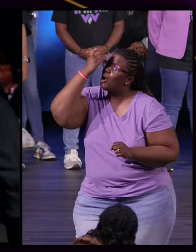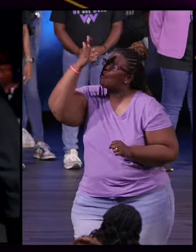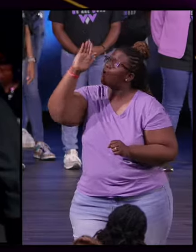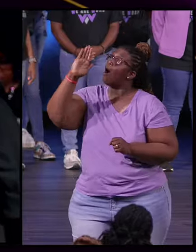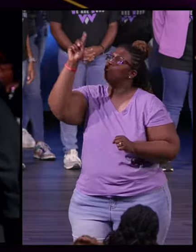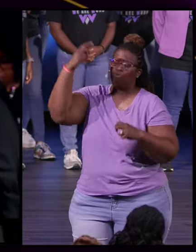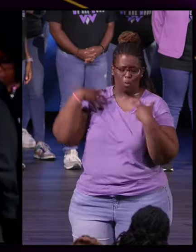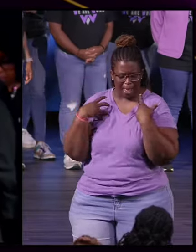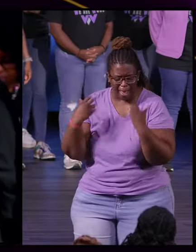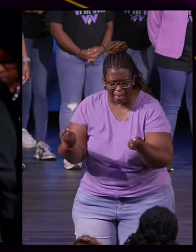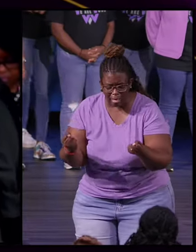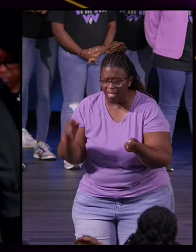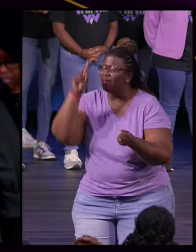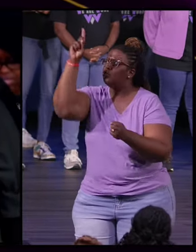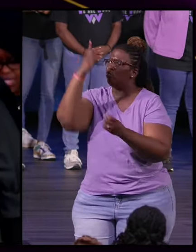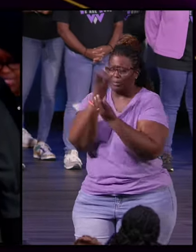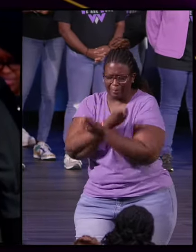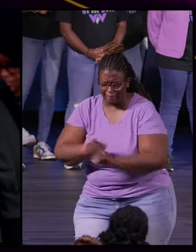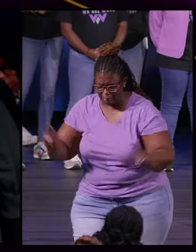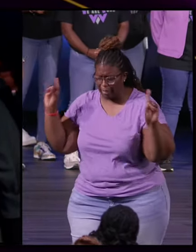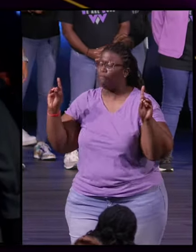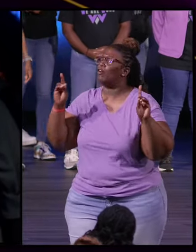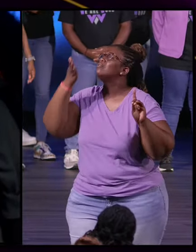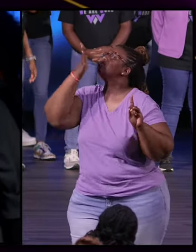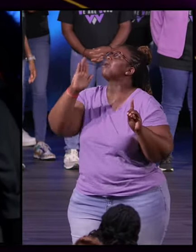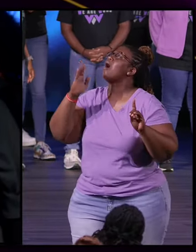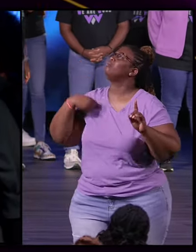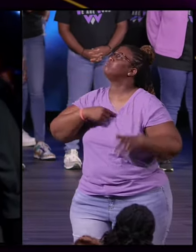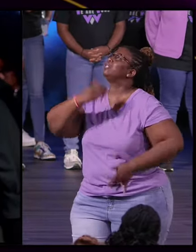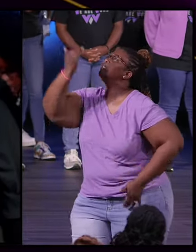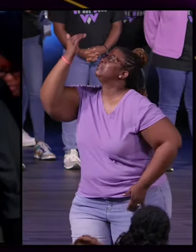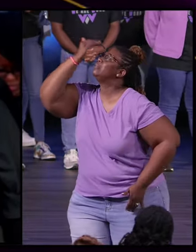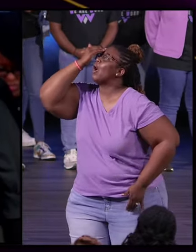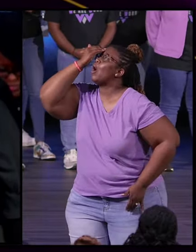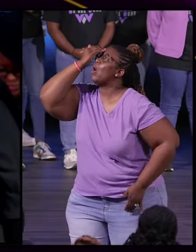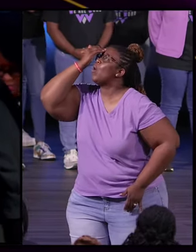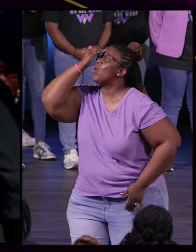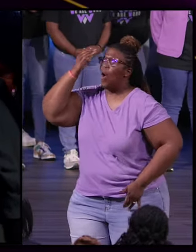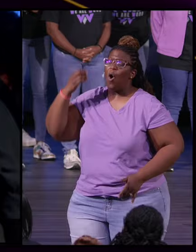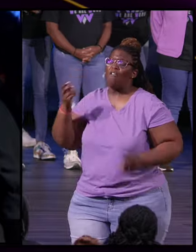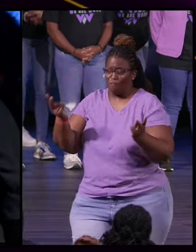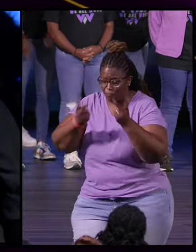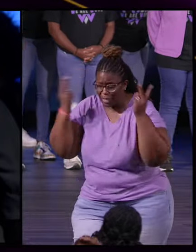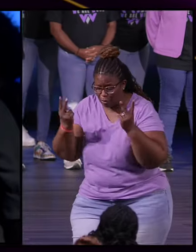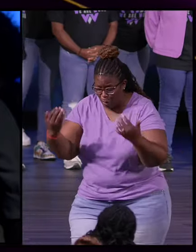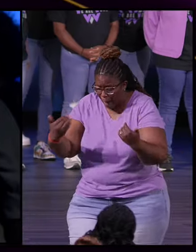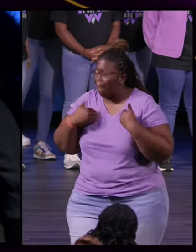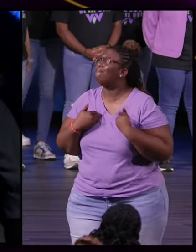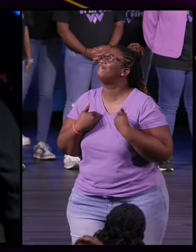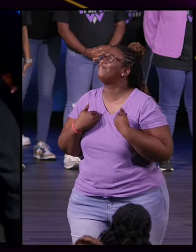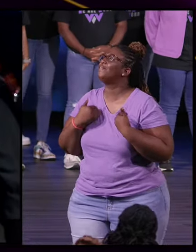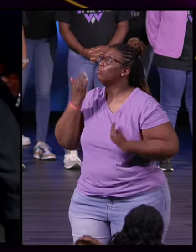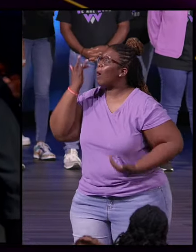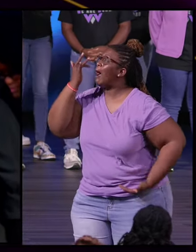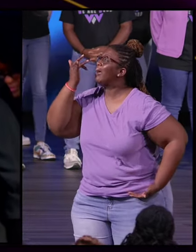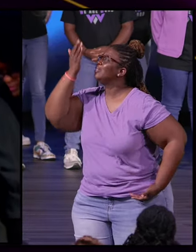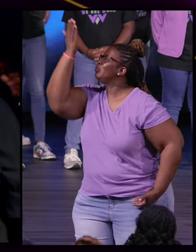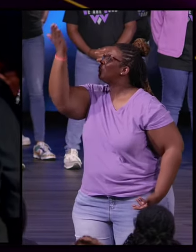have deliverance in you, God. And we know, Lord God, that we have victory in you today,